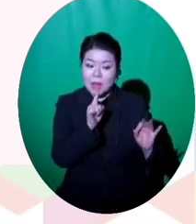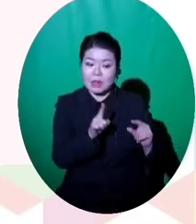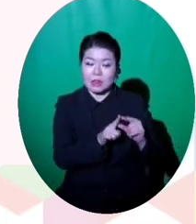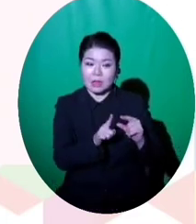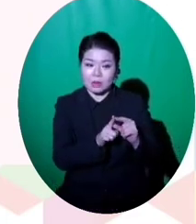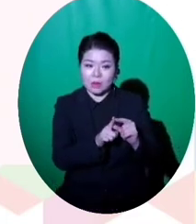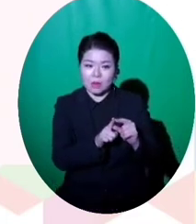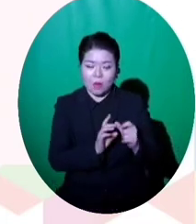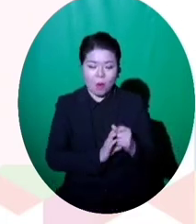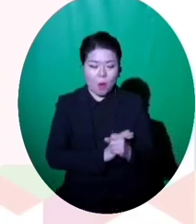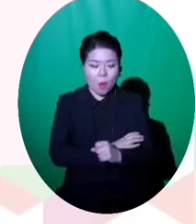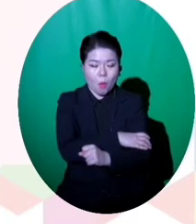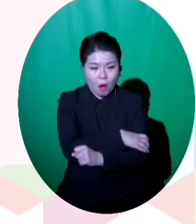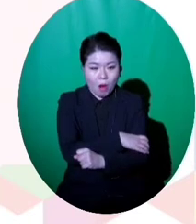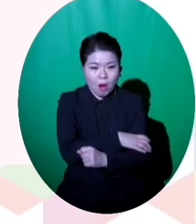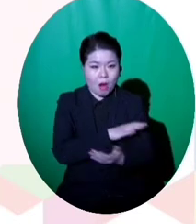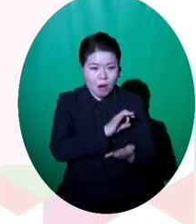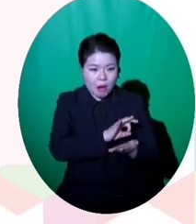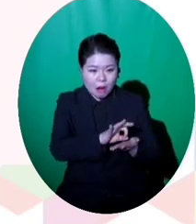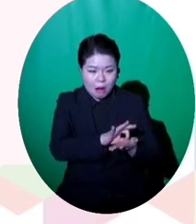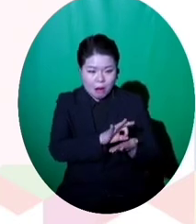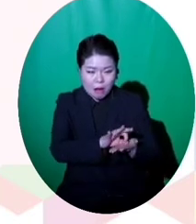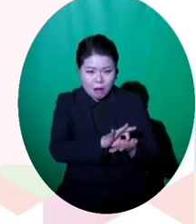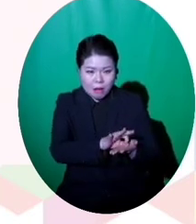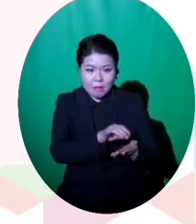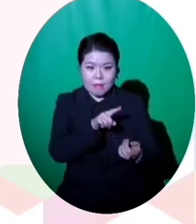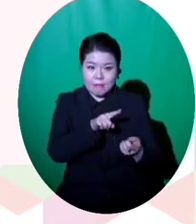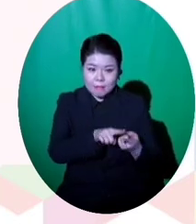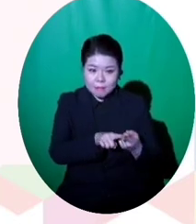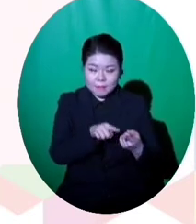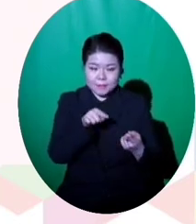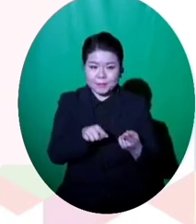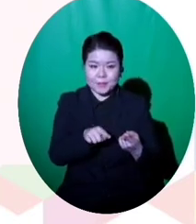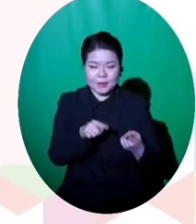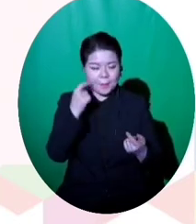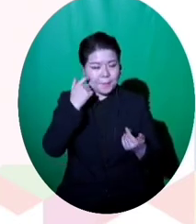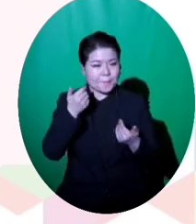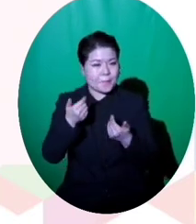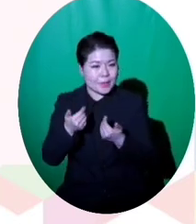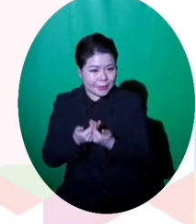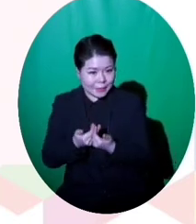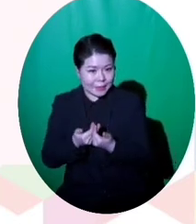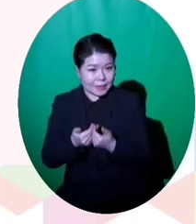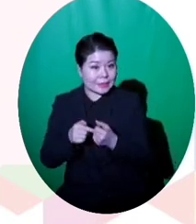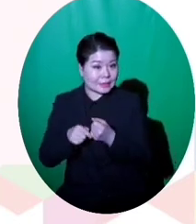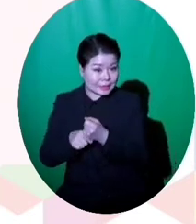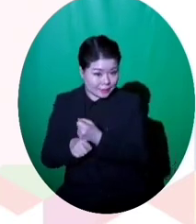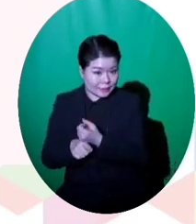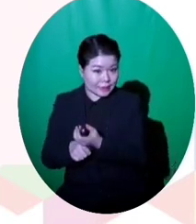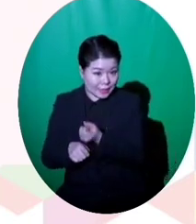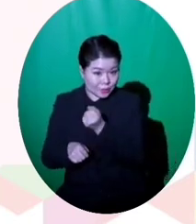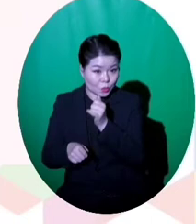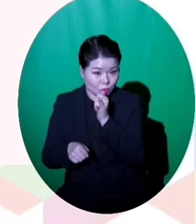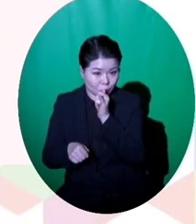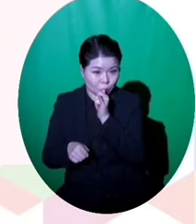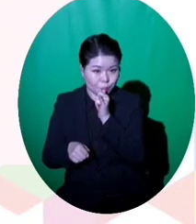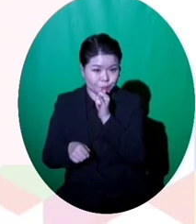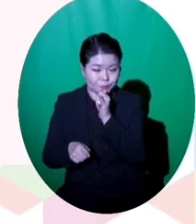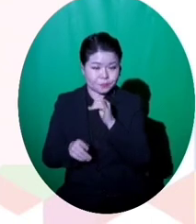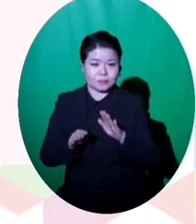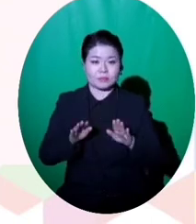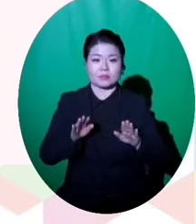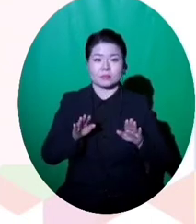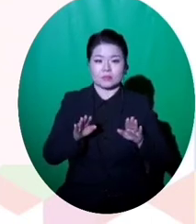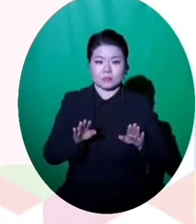So instead of, you know, growing or accelerating, especially in terms of economical and political